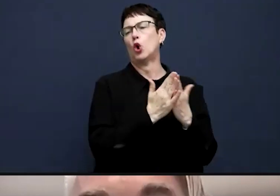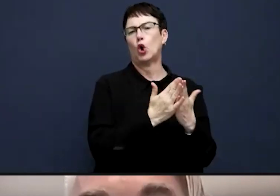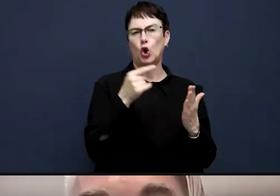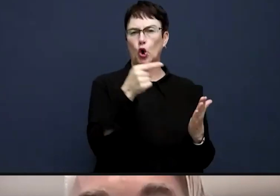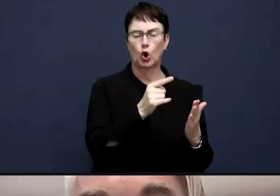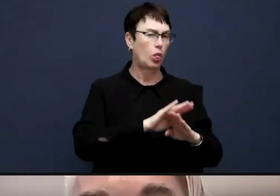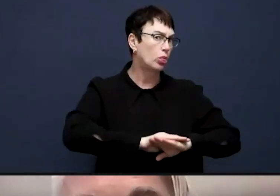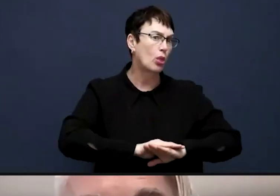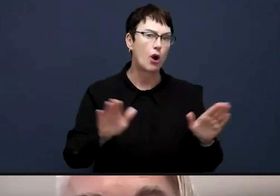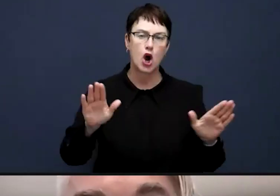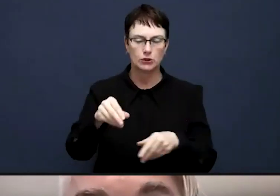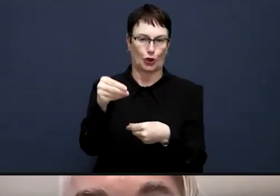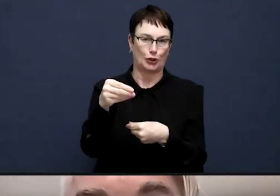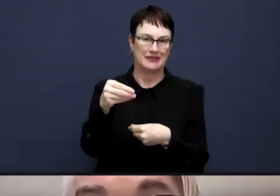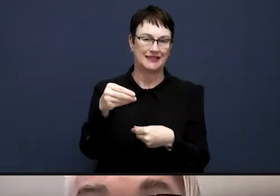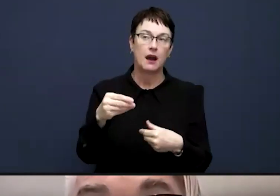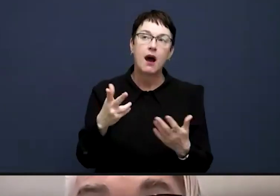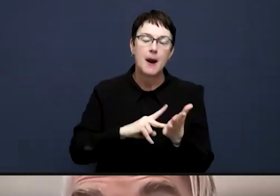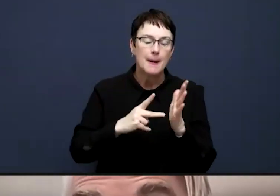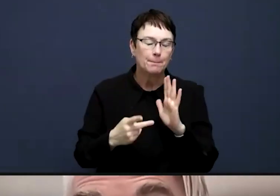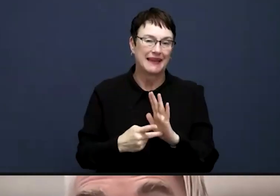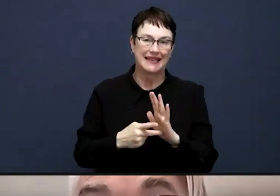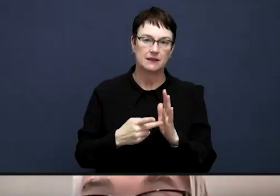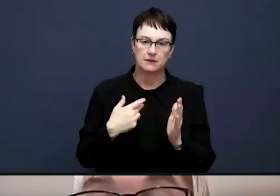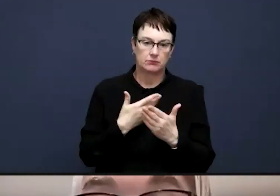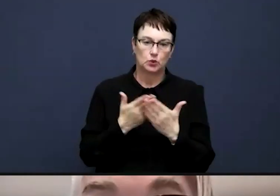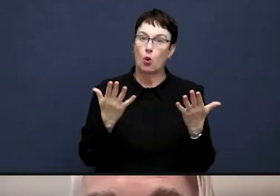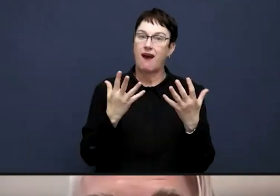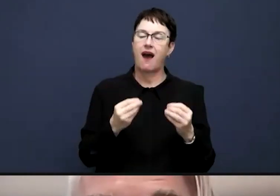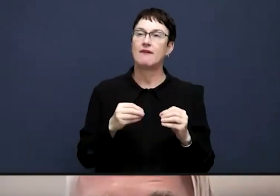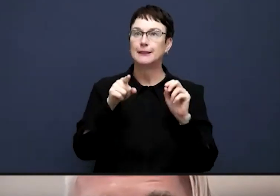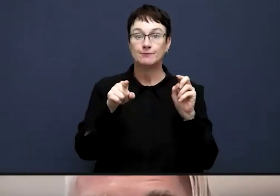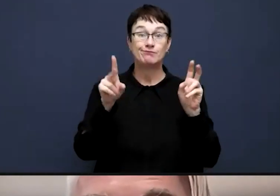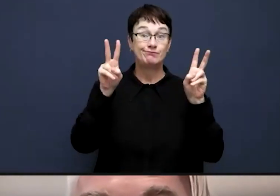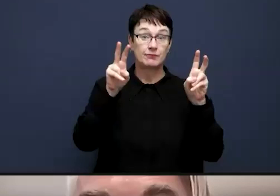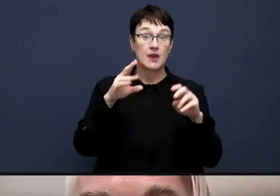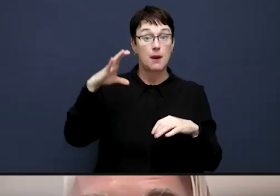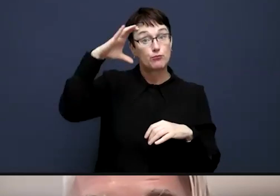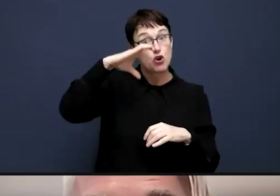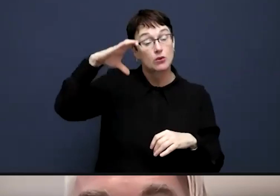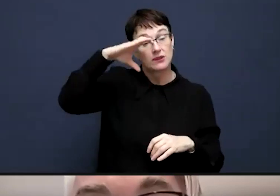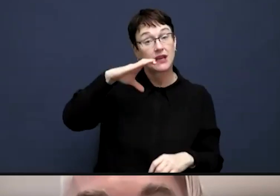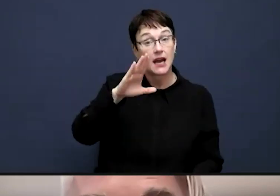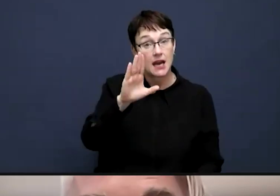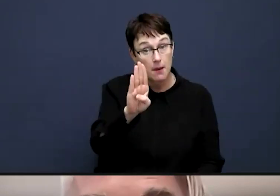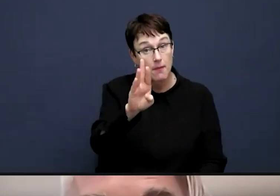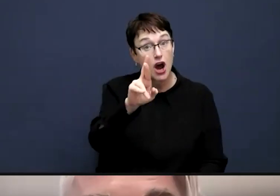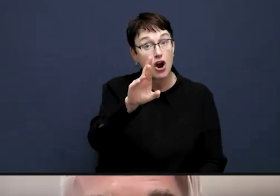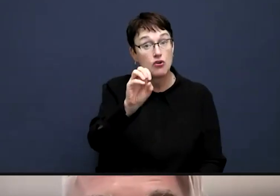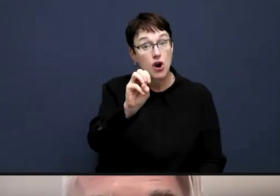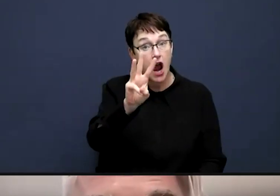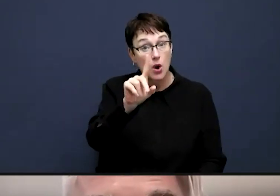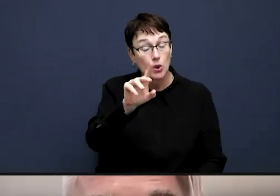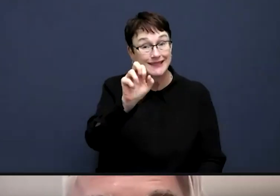translators for say, browsers. If a browser were to be able to consume an EPUB 3 natively the same way